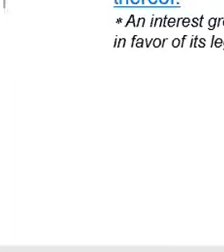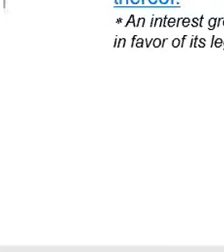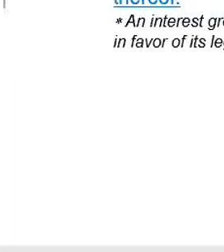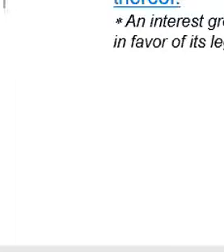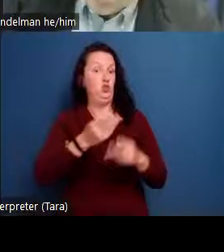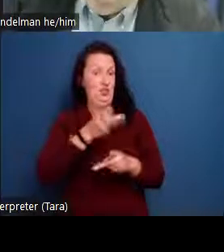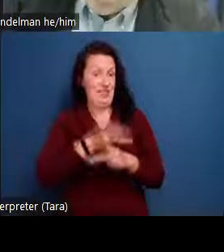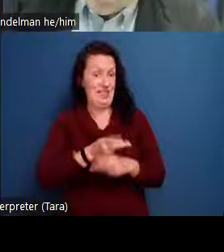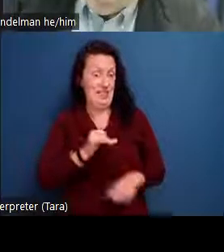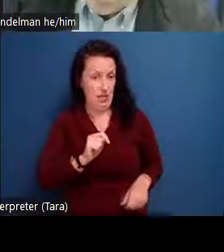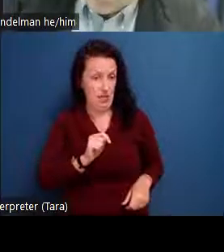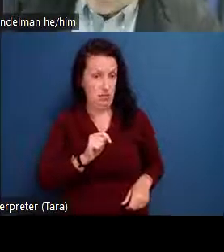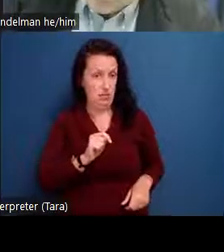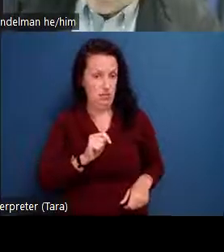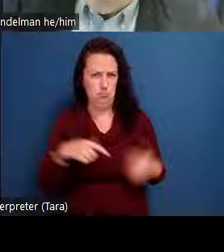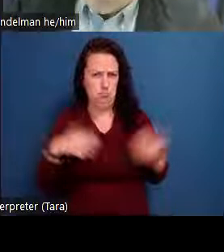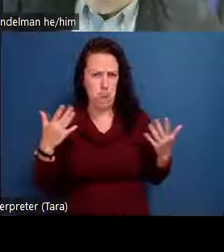happen?